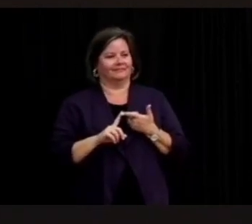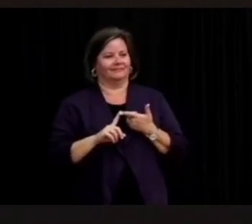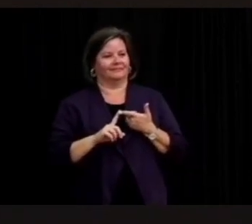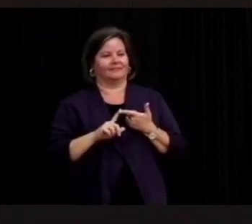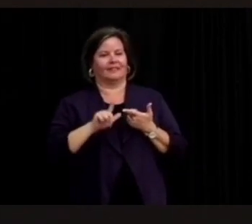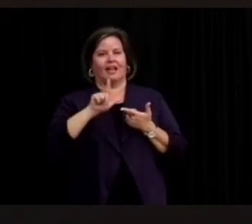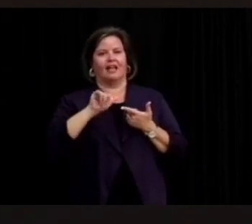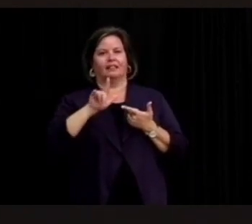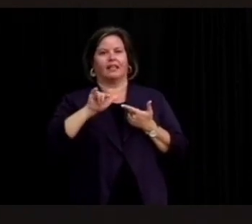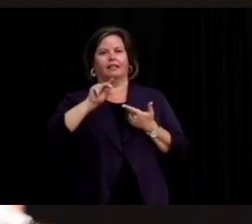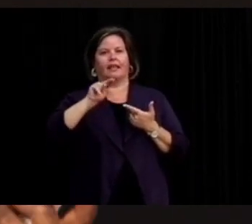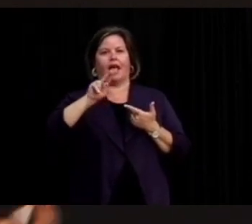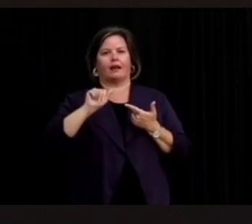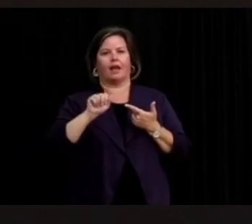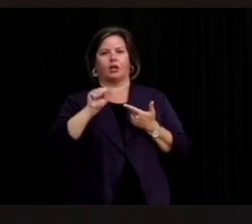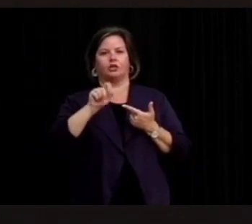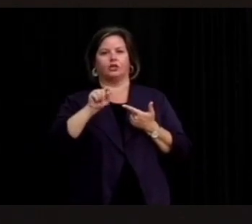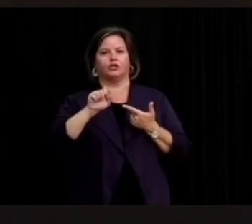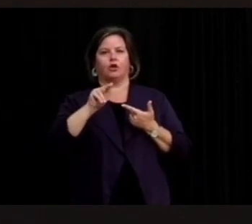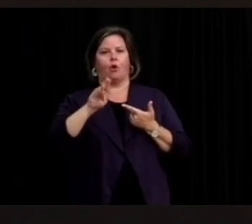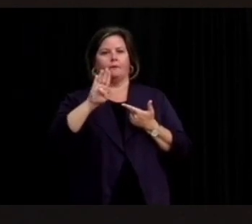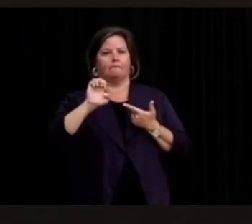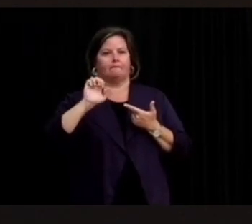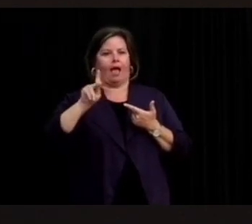And Liliana Stoneback, please.